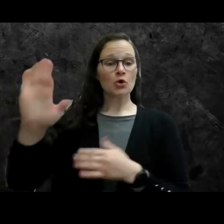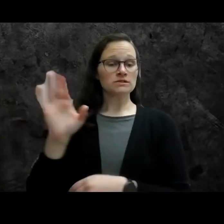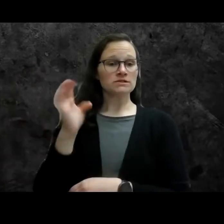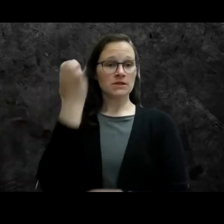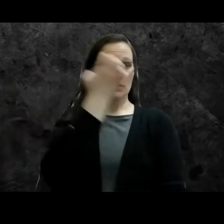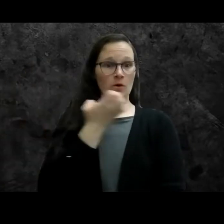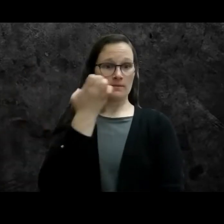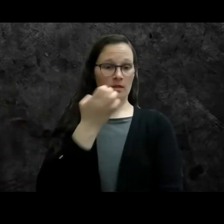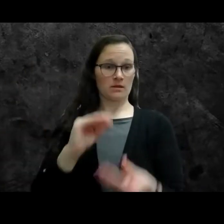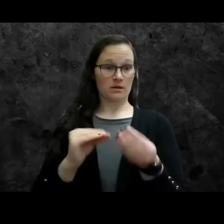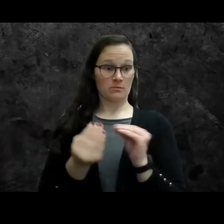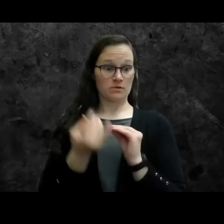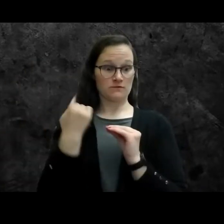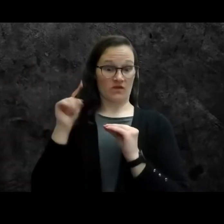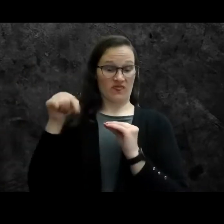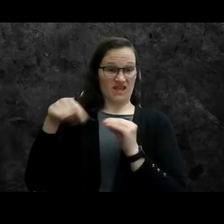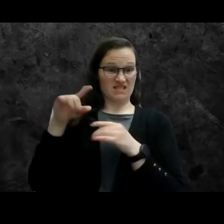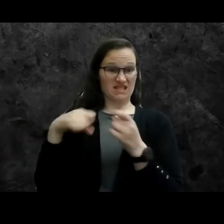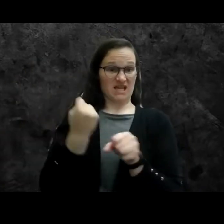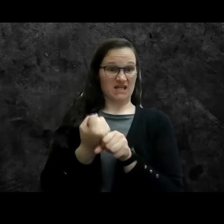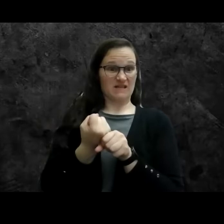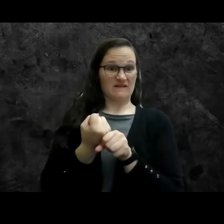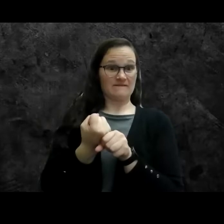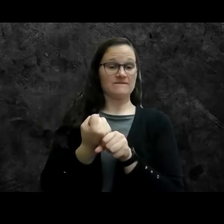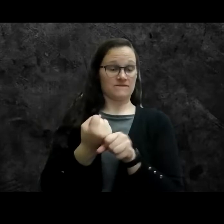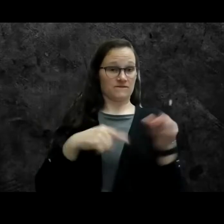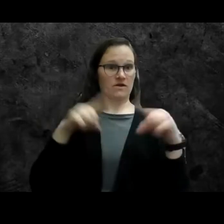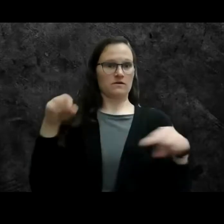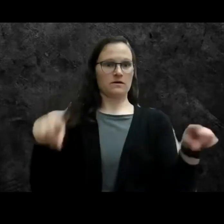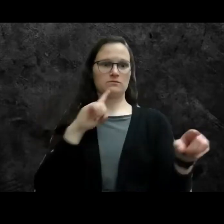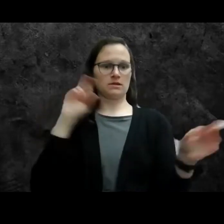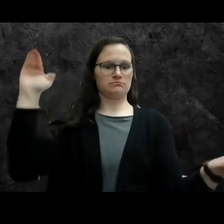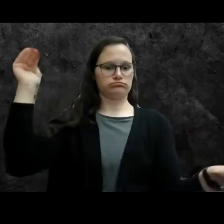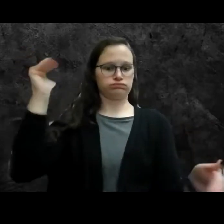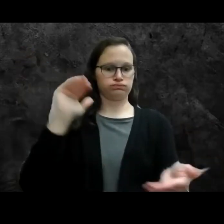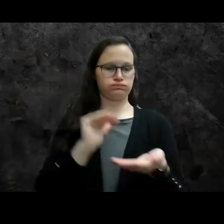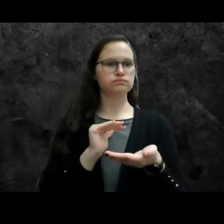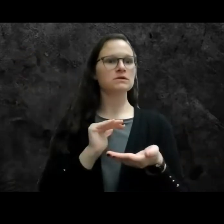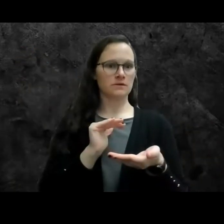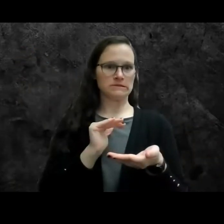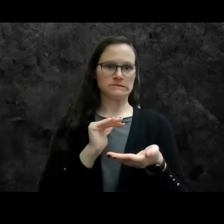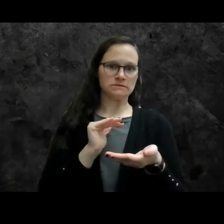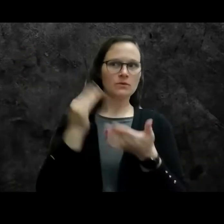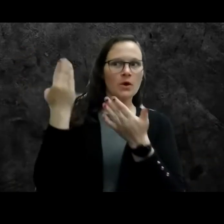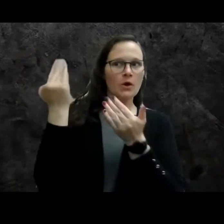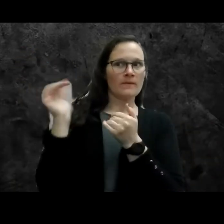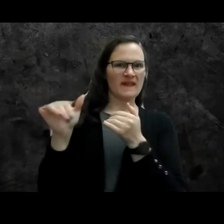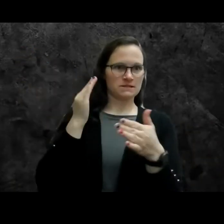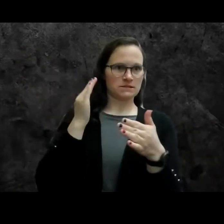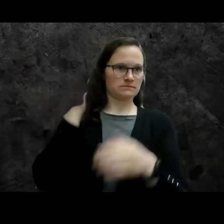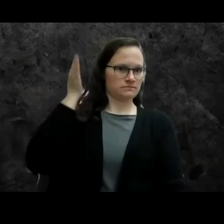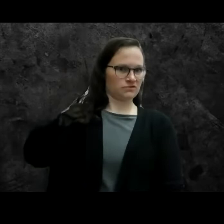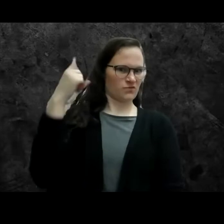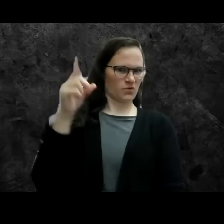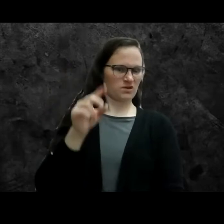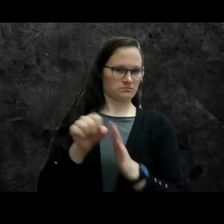the numbers for this variant are reducing. We sure hope that's going to be the case for New Mexico.